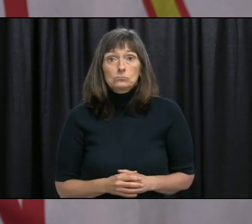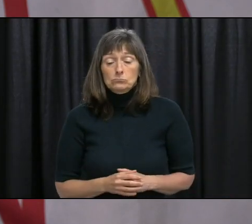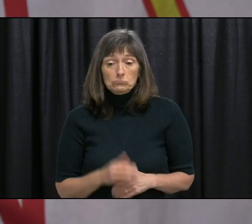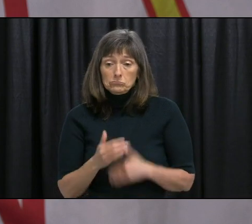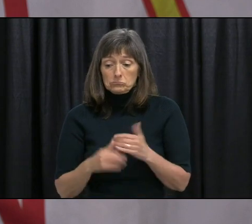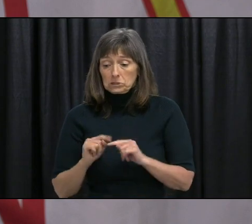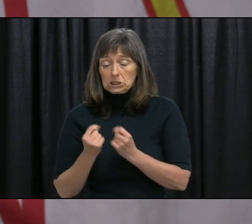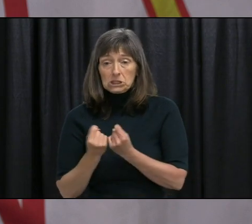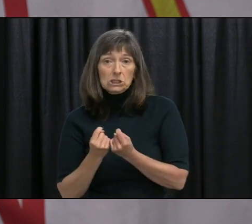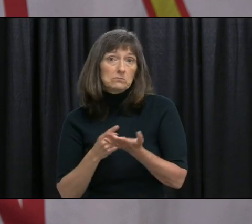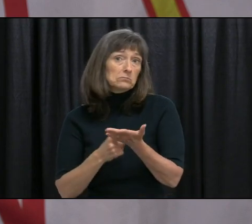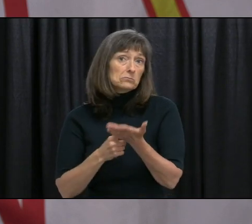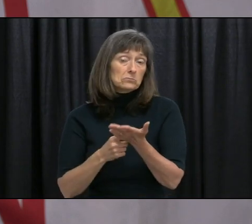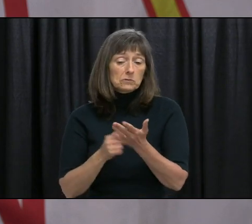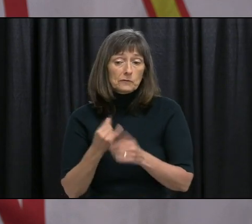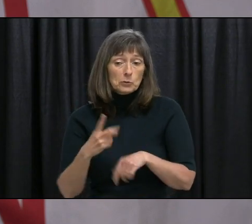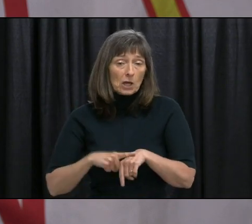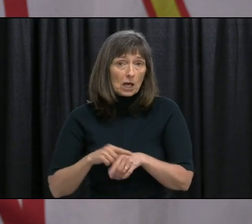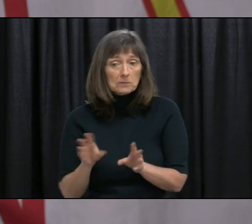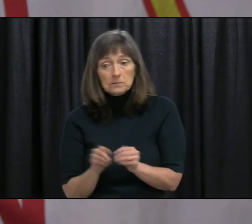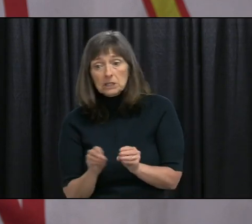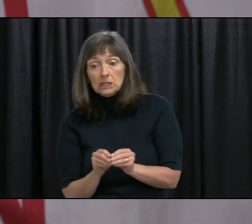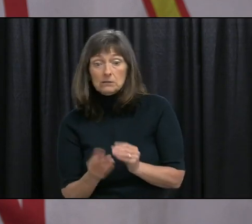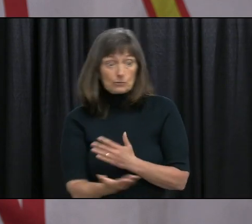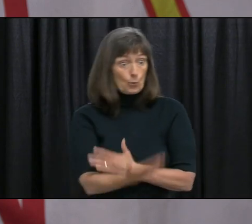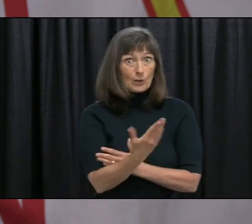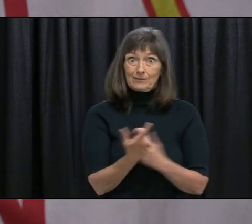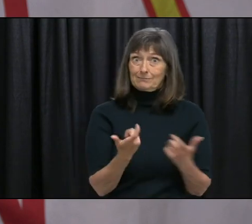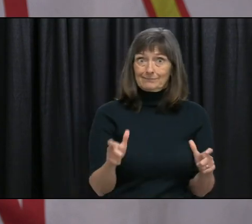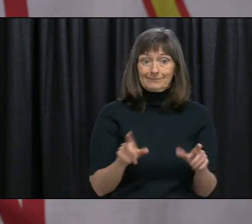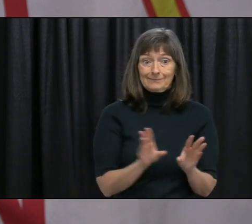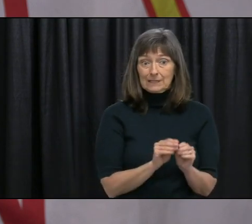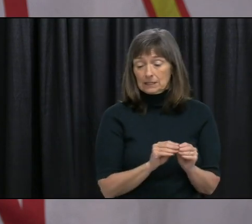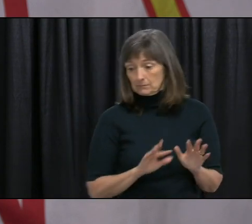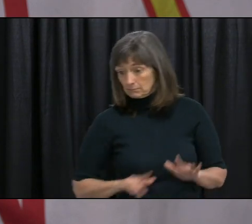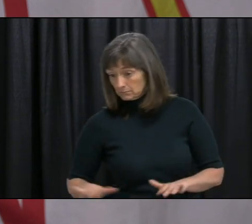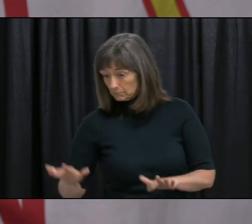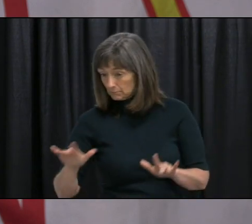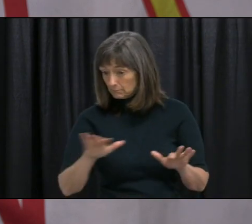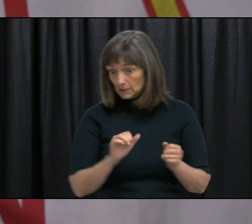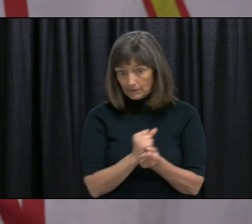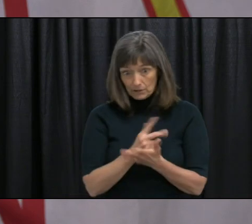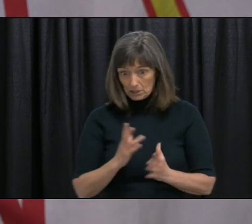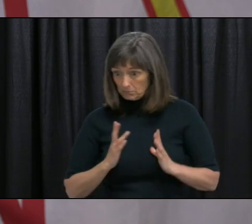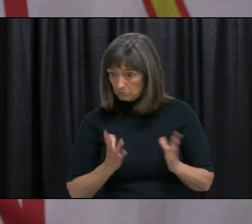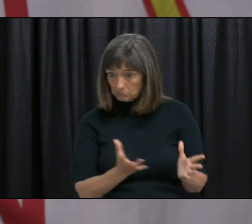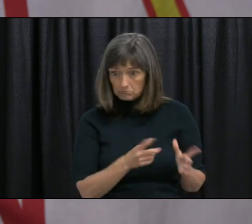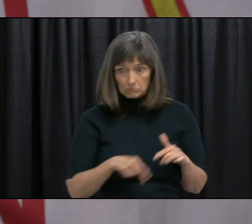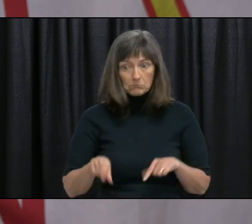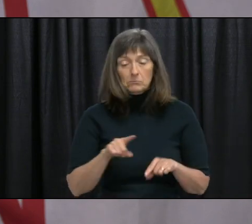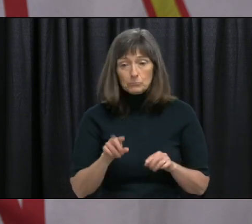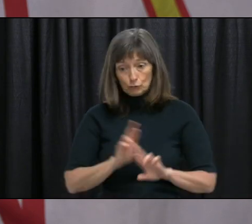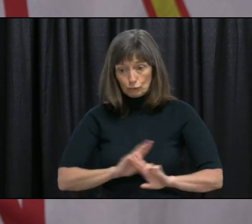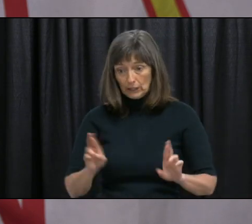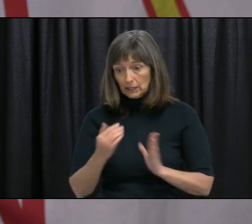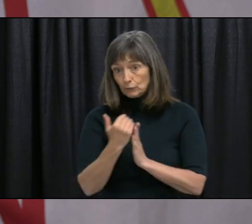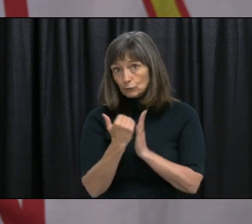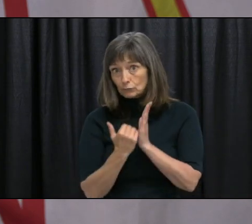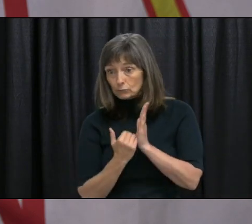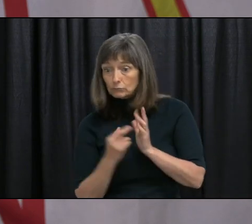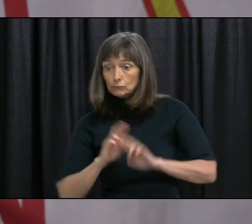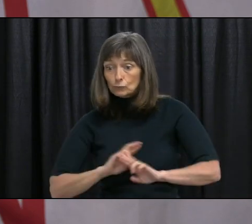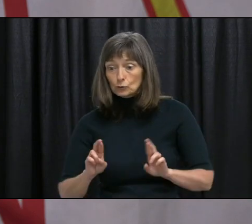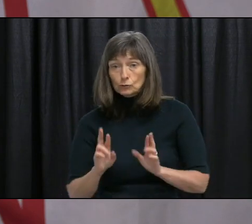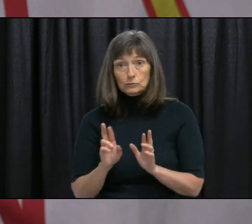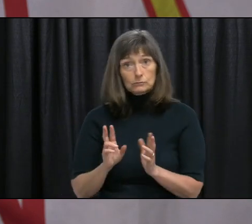has gotten together on a few different occasions, a big meeting this morning, just to make sure that we are on track to have those guidelines. And certainly we want to